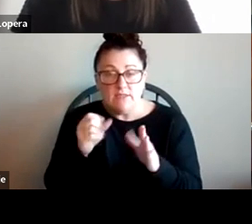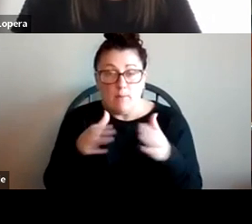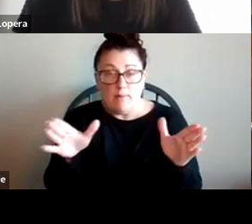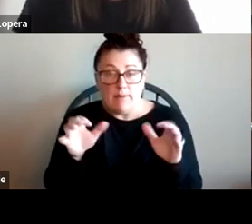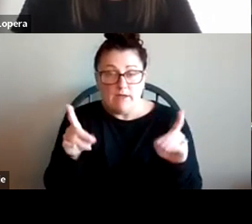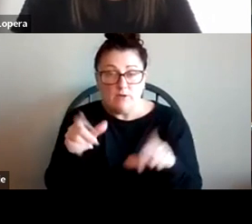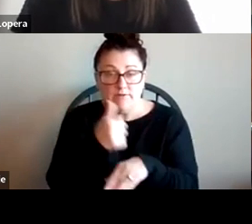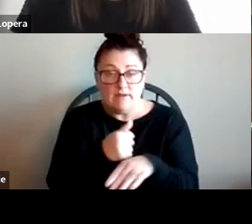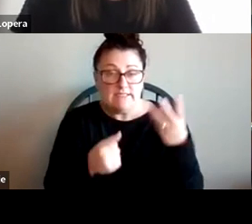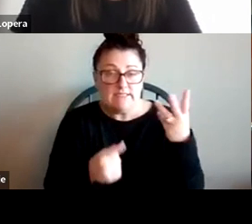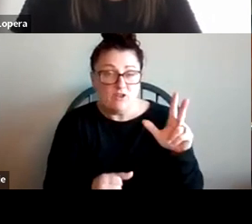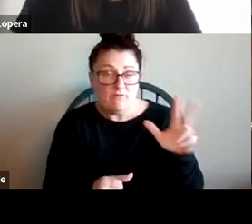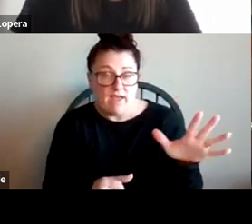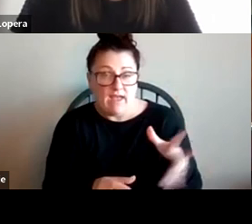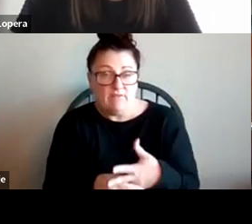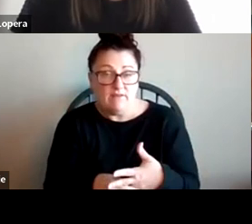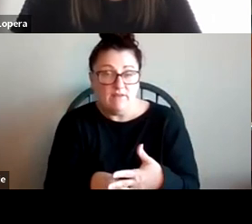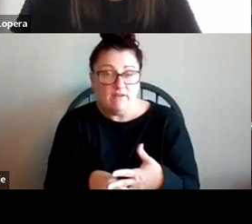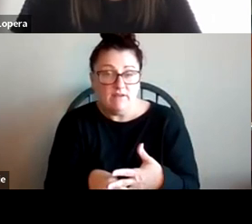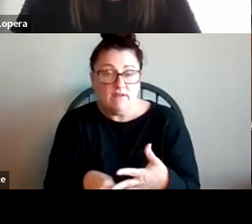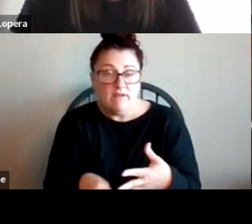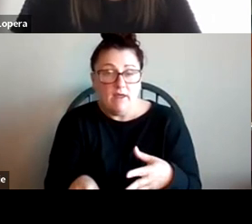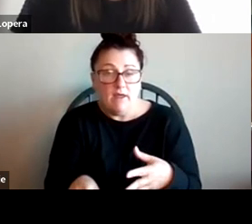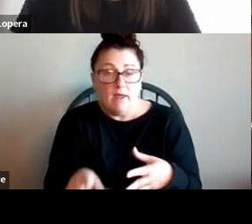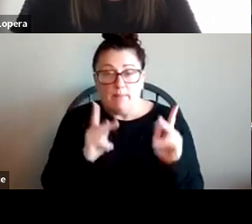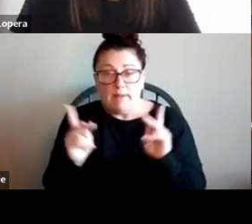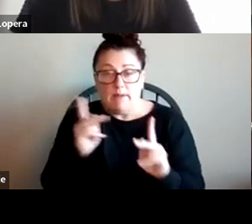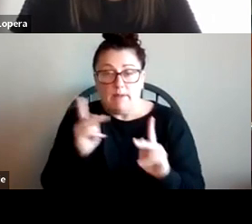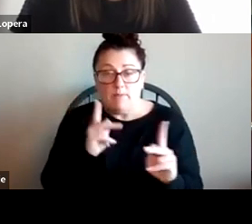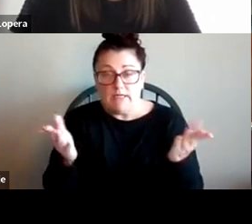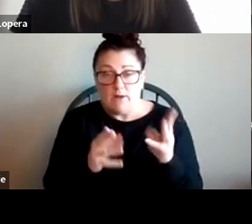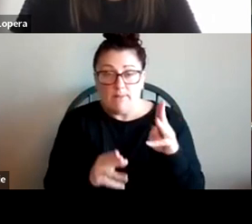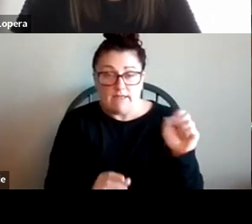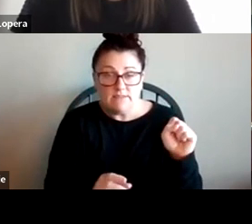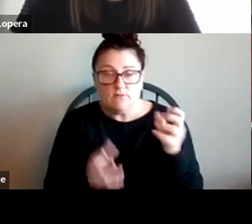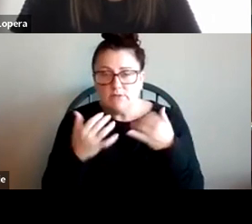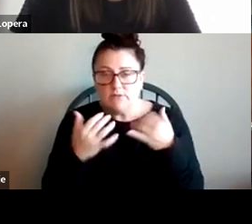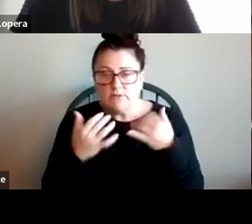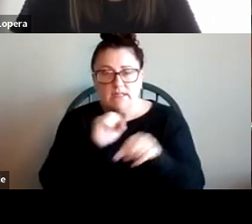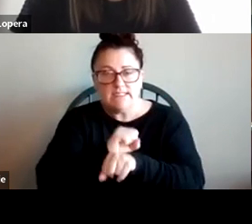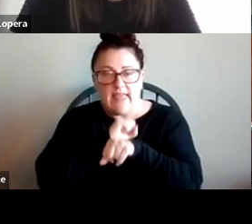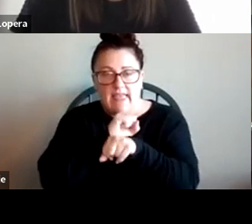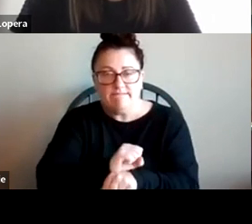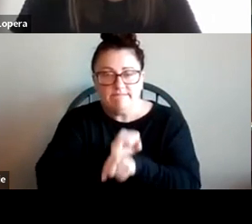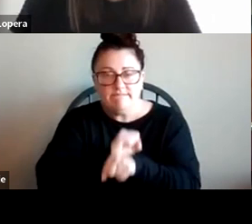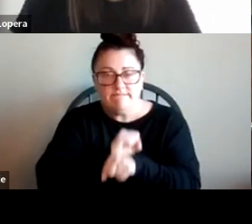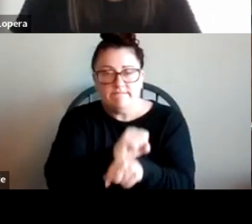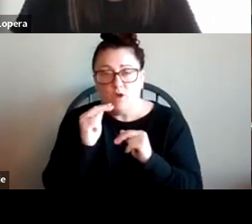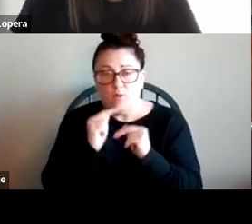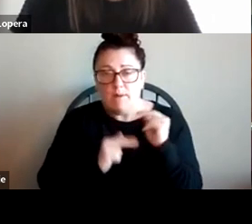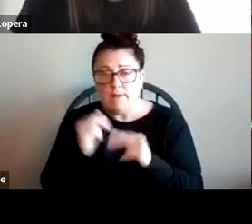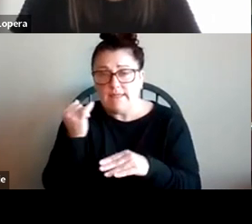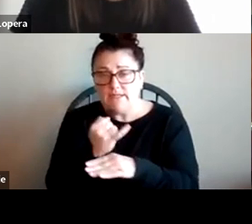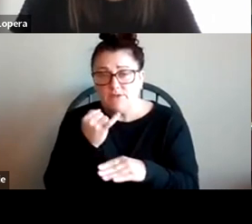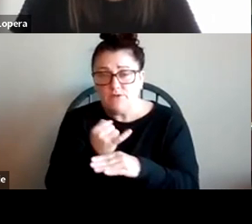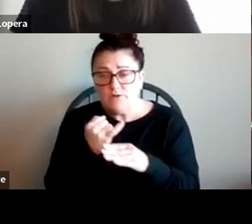in 1635, Black people in the state of Massachusetts were still enslaved. We built institutions that